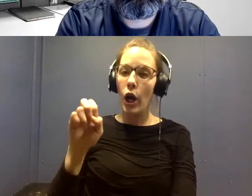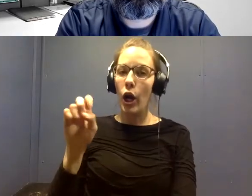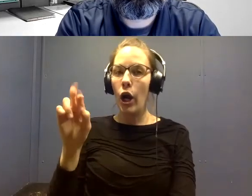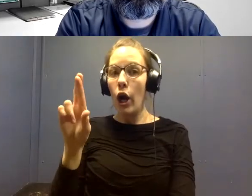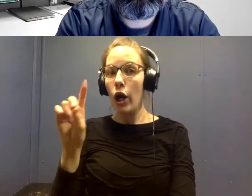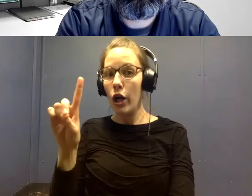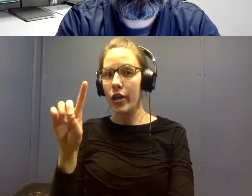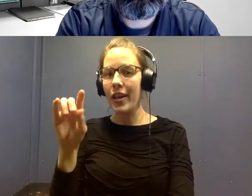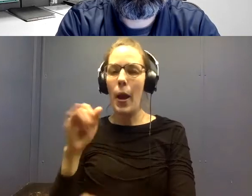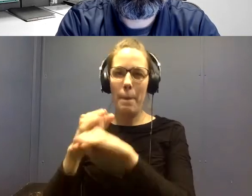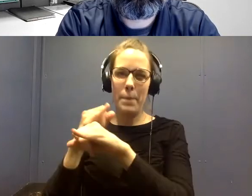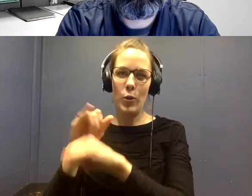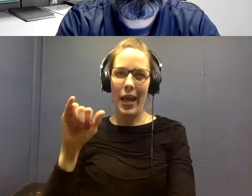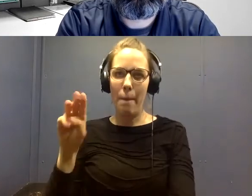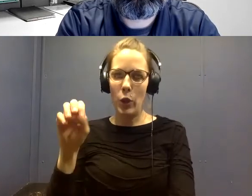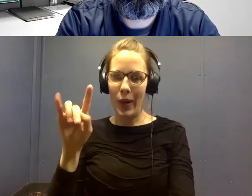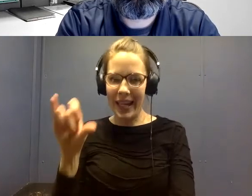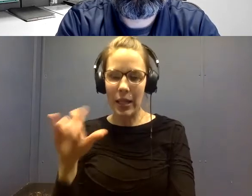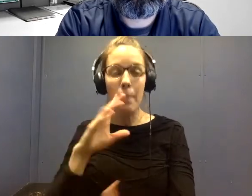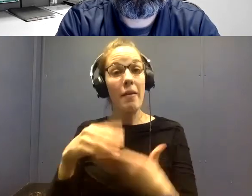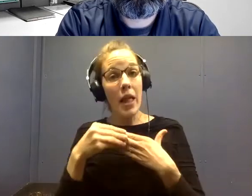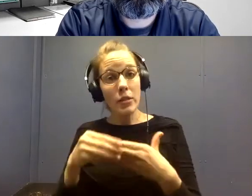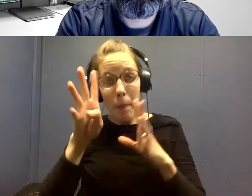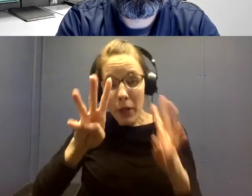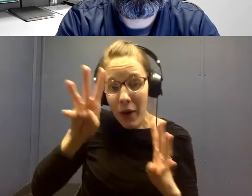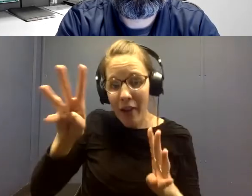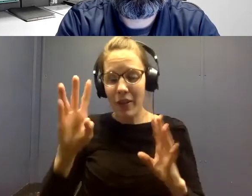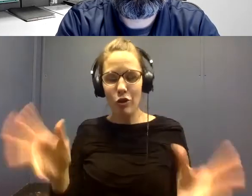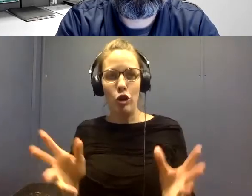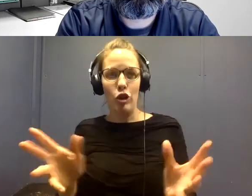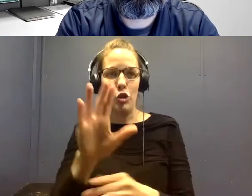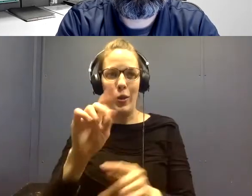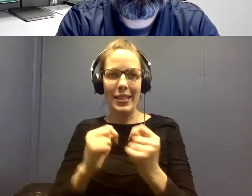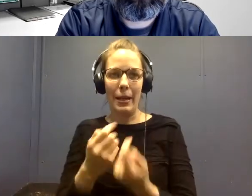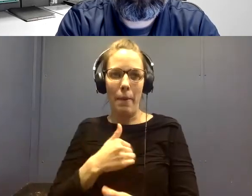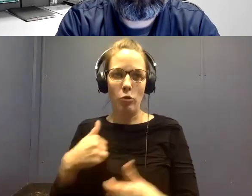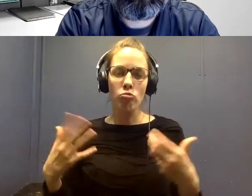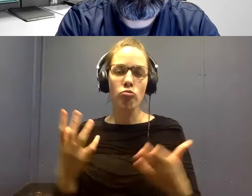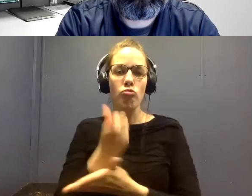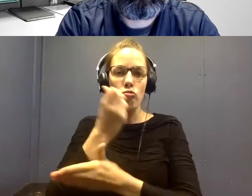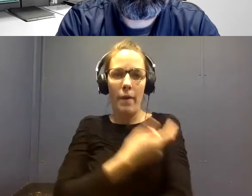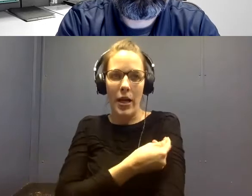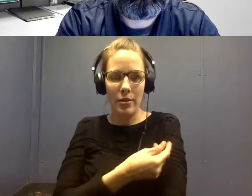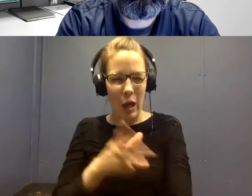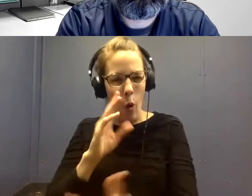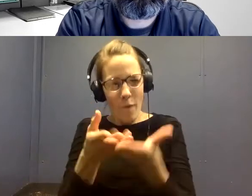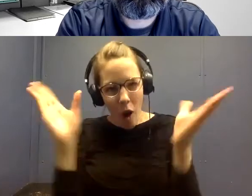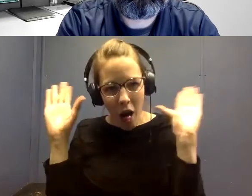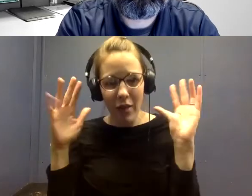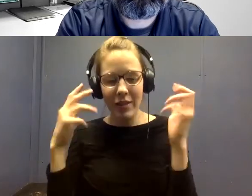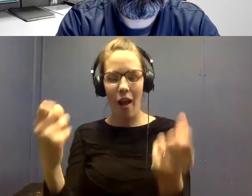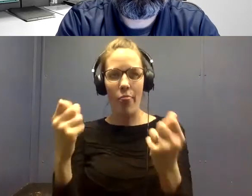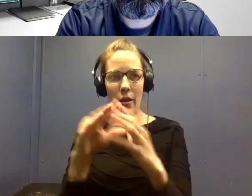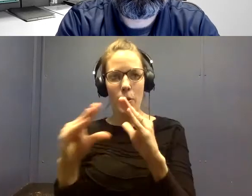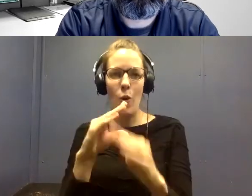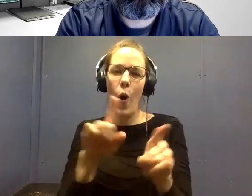be creative, and encouraging their team members to get this vaccine, because overall, this is about our health of our community. It's also